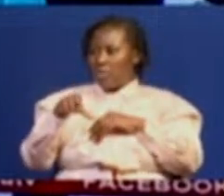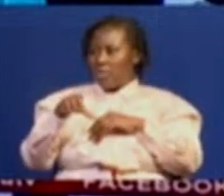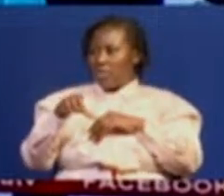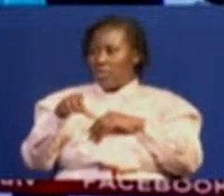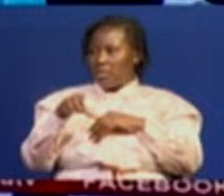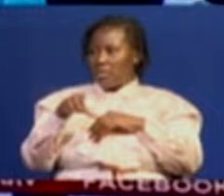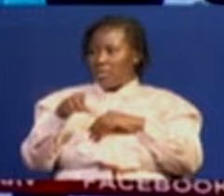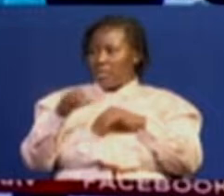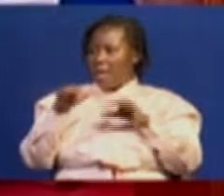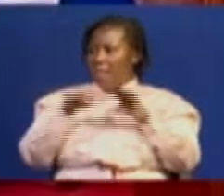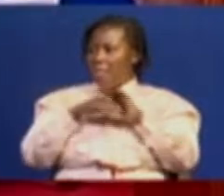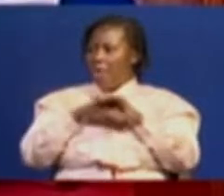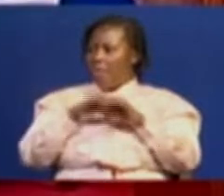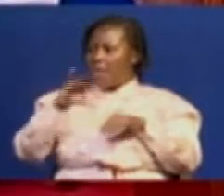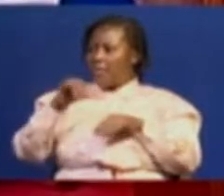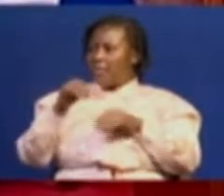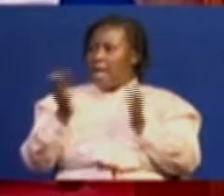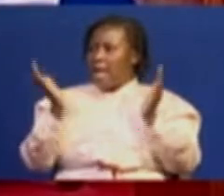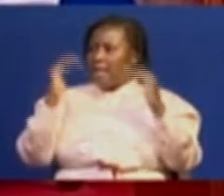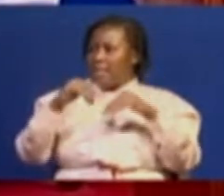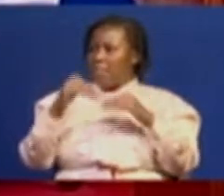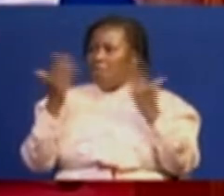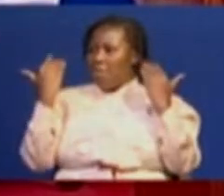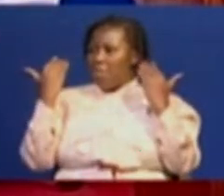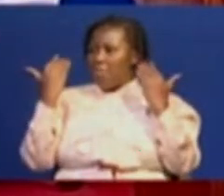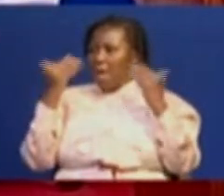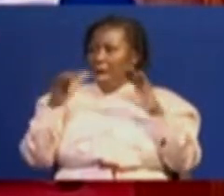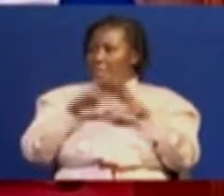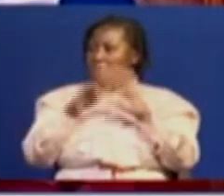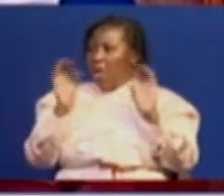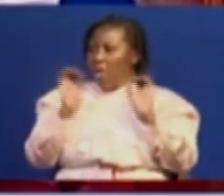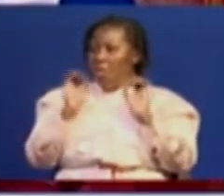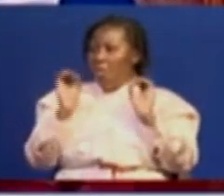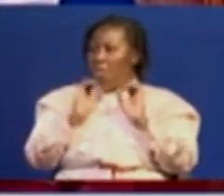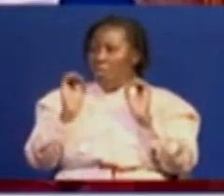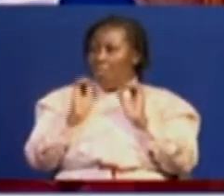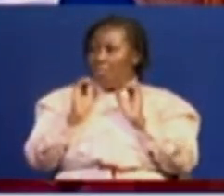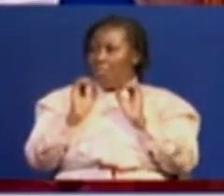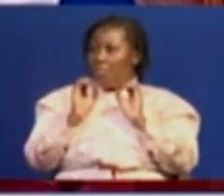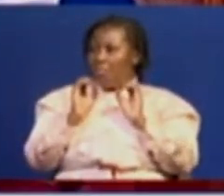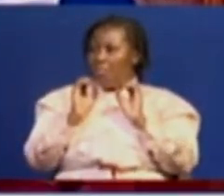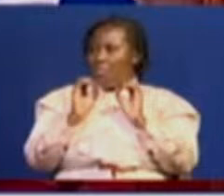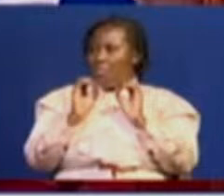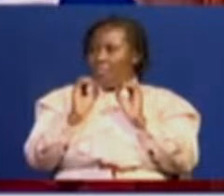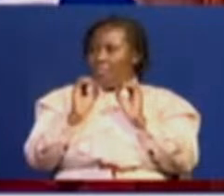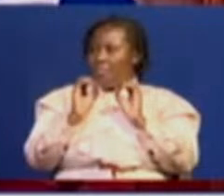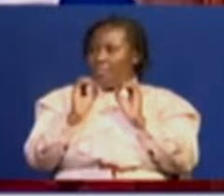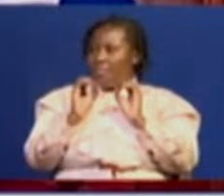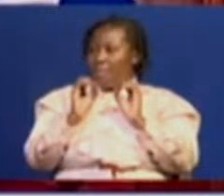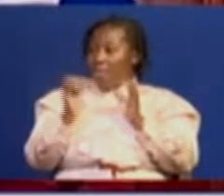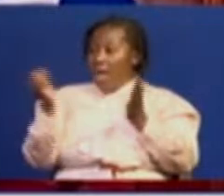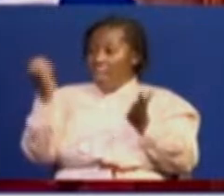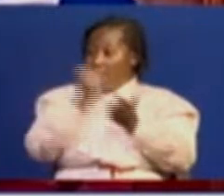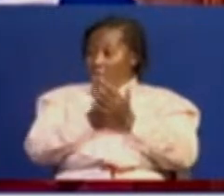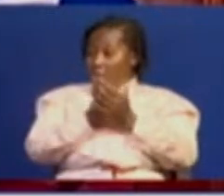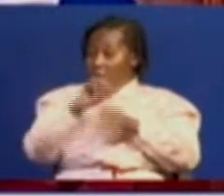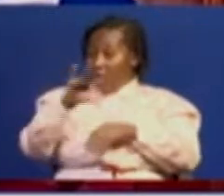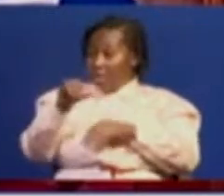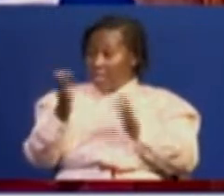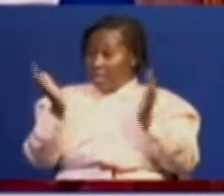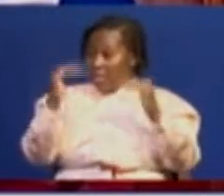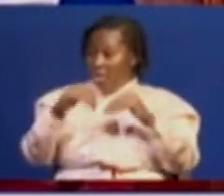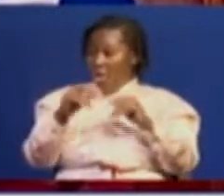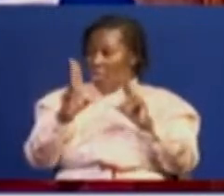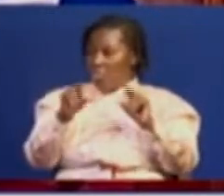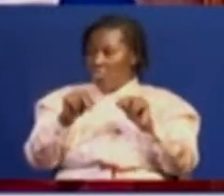County. Is he a member of the County Assembly of Meru? He is not a member of the County Assembly of Meru. Is he an employee of the County Assembly